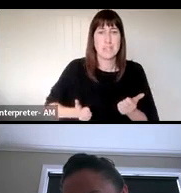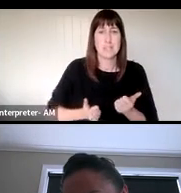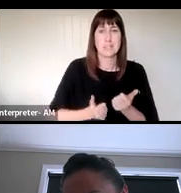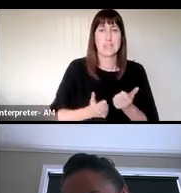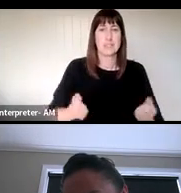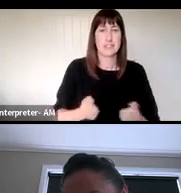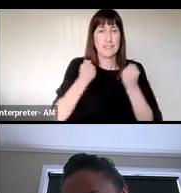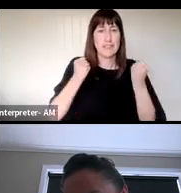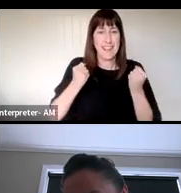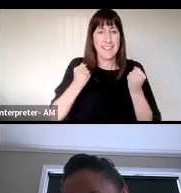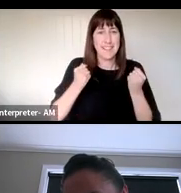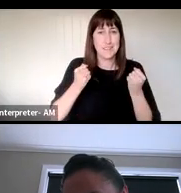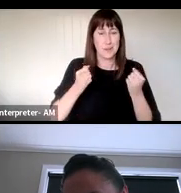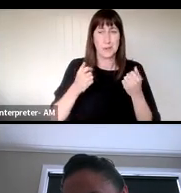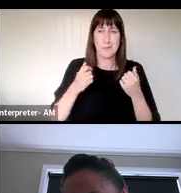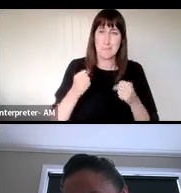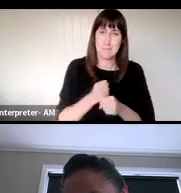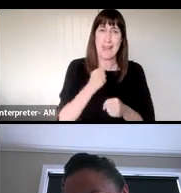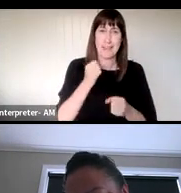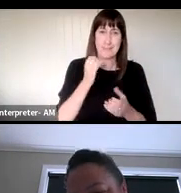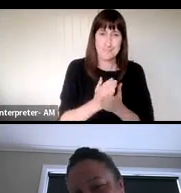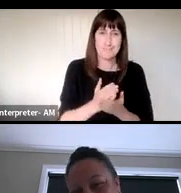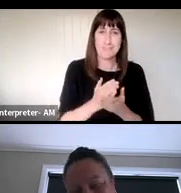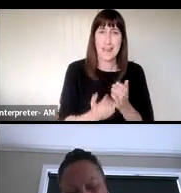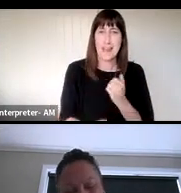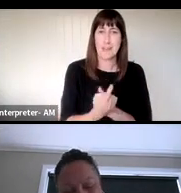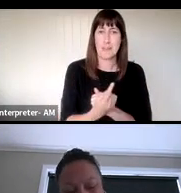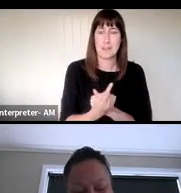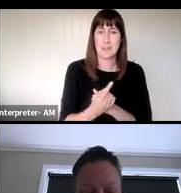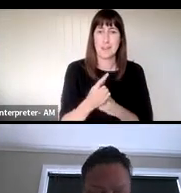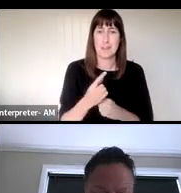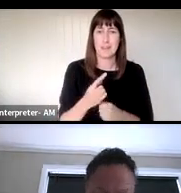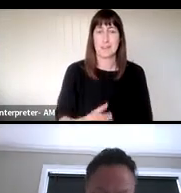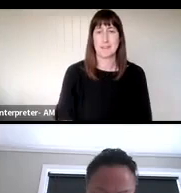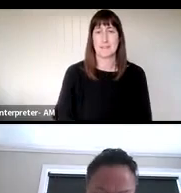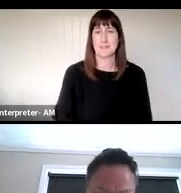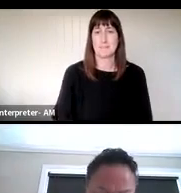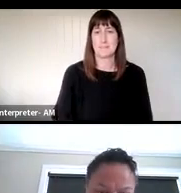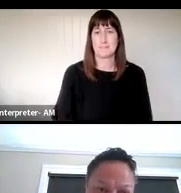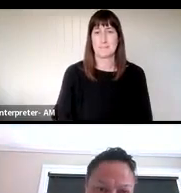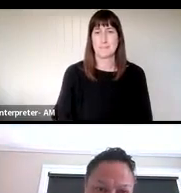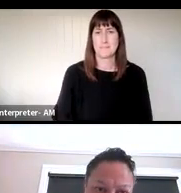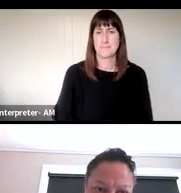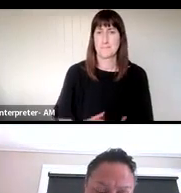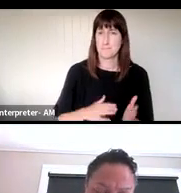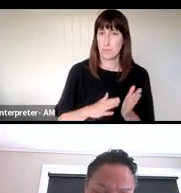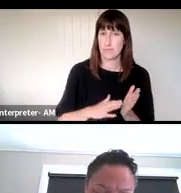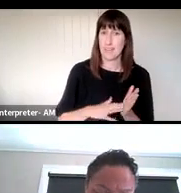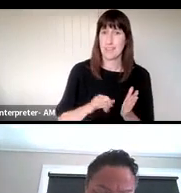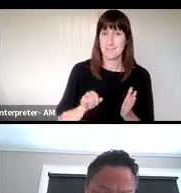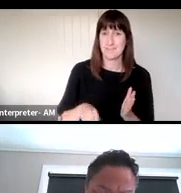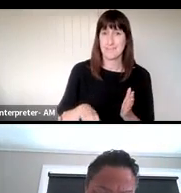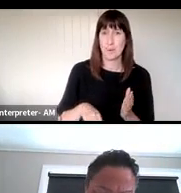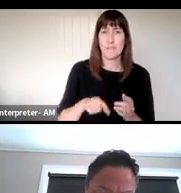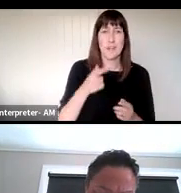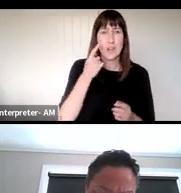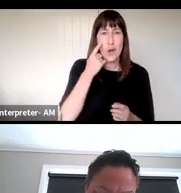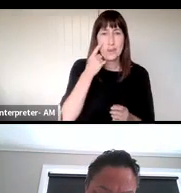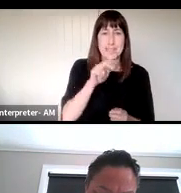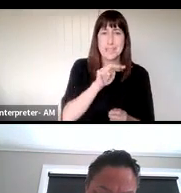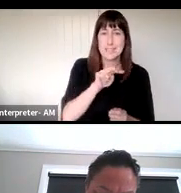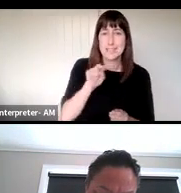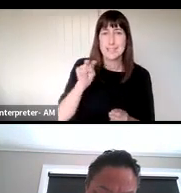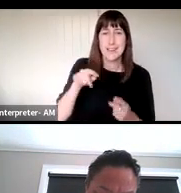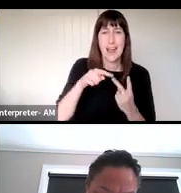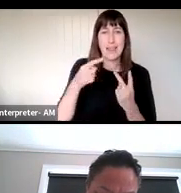actually get it over the line and get people doing it. Yeah, and what we've noticed in other entities is that